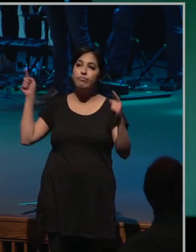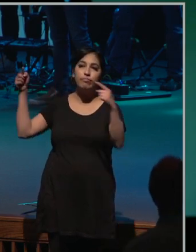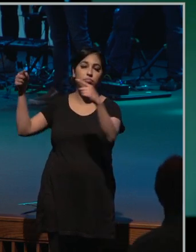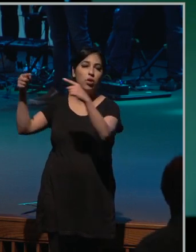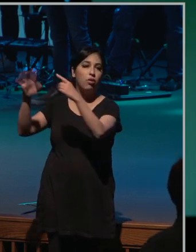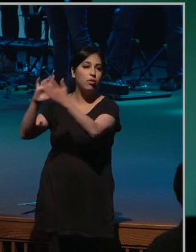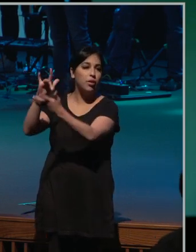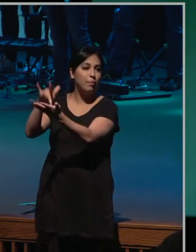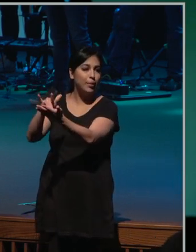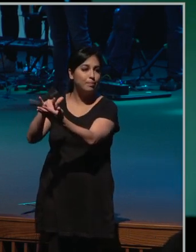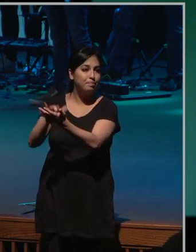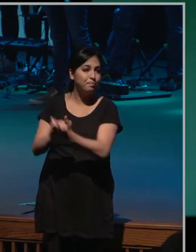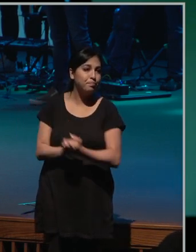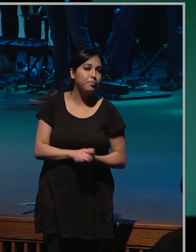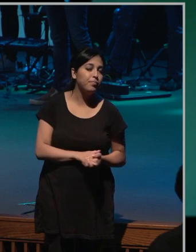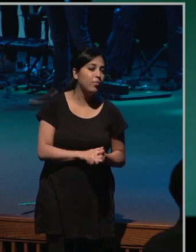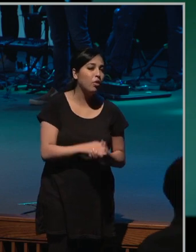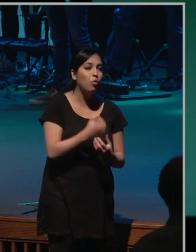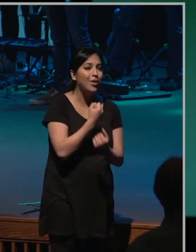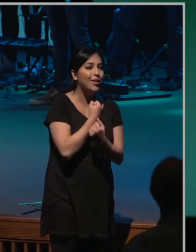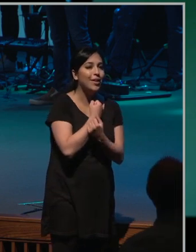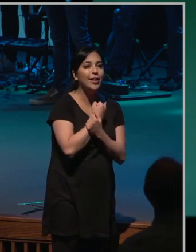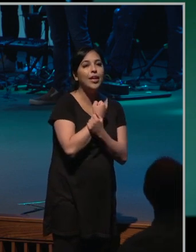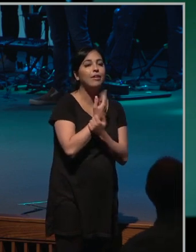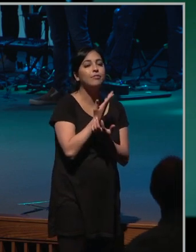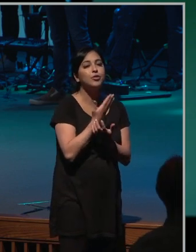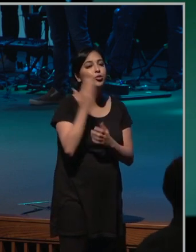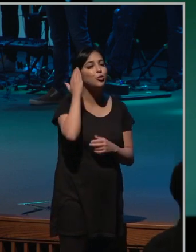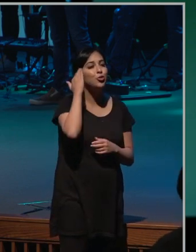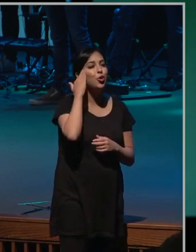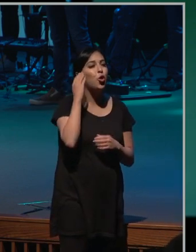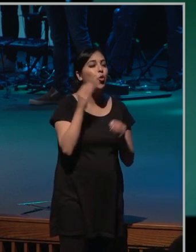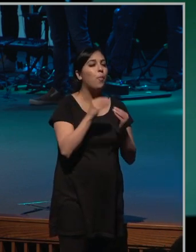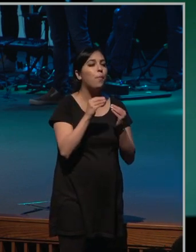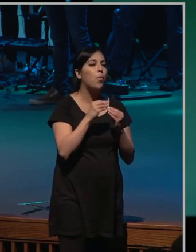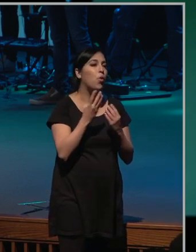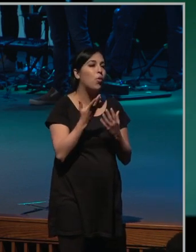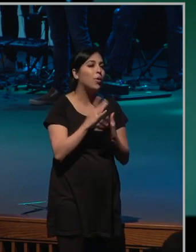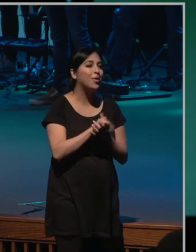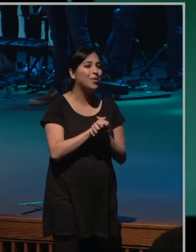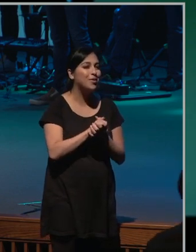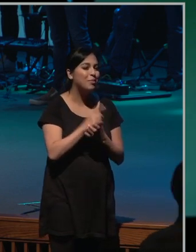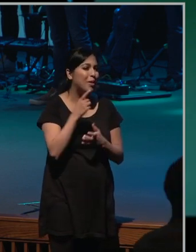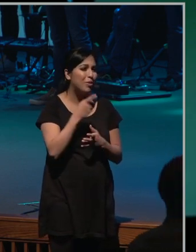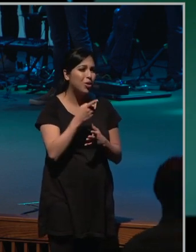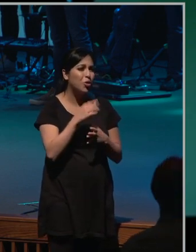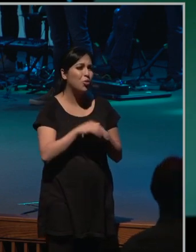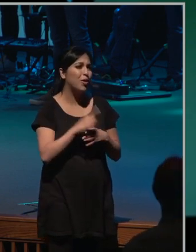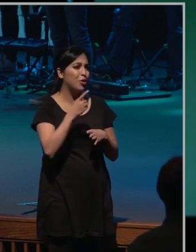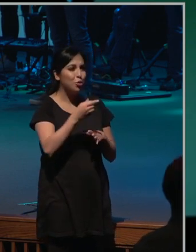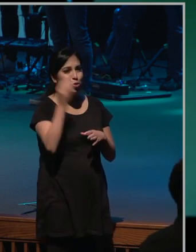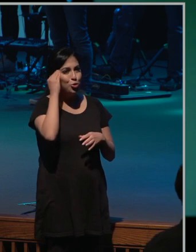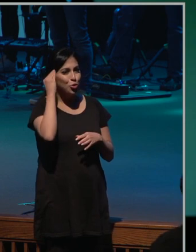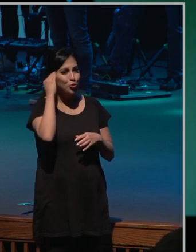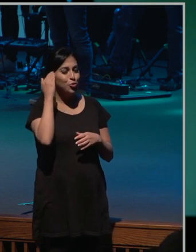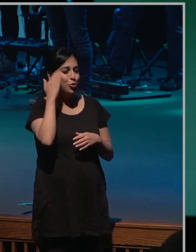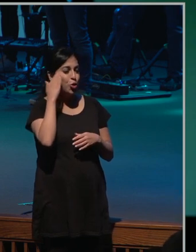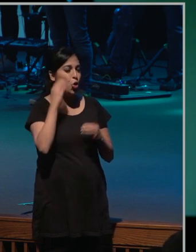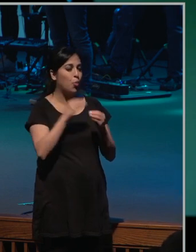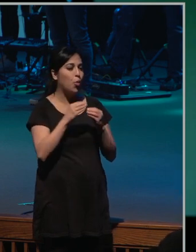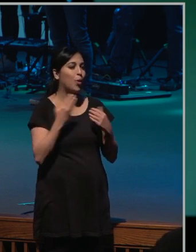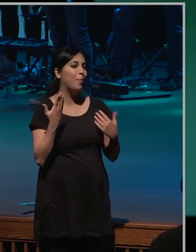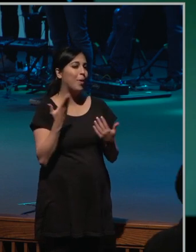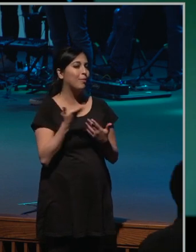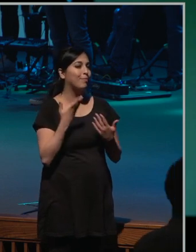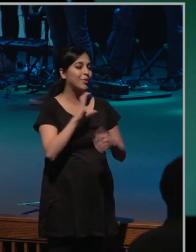love to just hear a little bit more, give you a chance to hear more about us here at Woodman. But before you go into